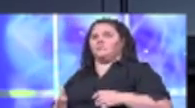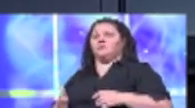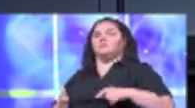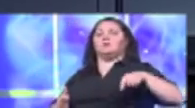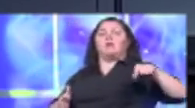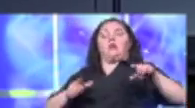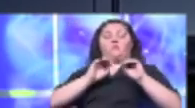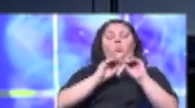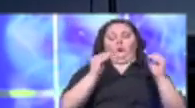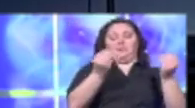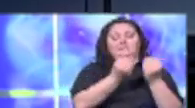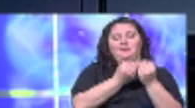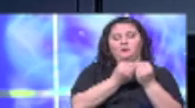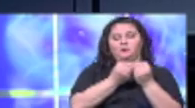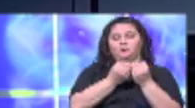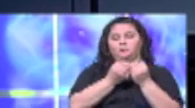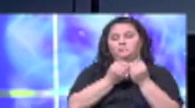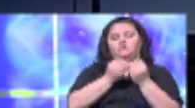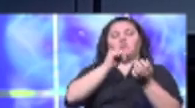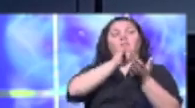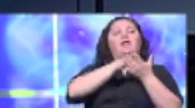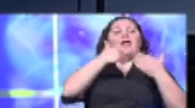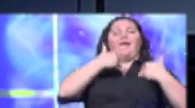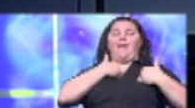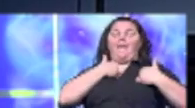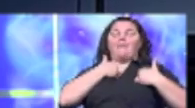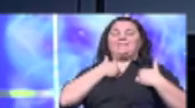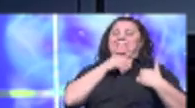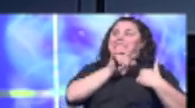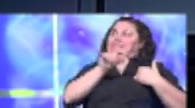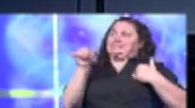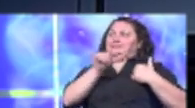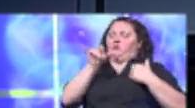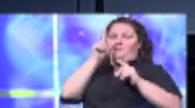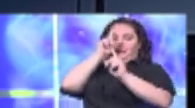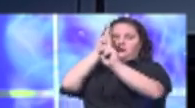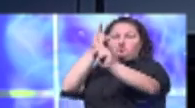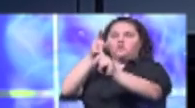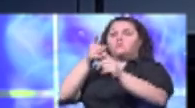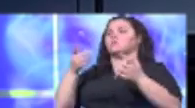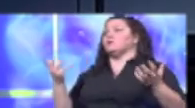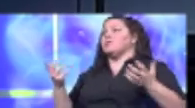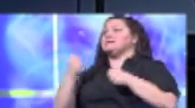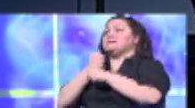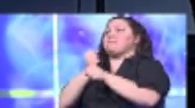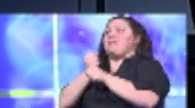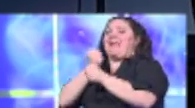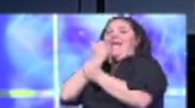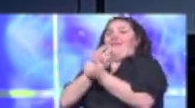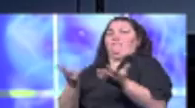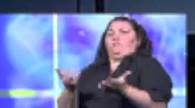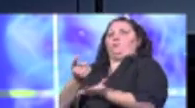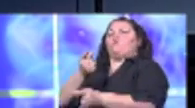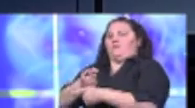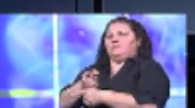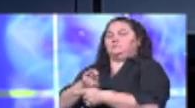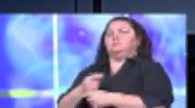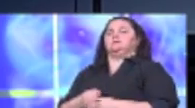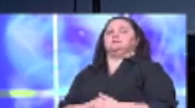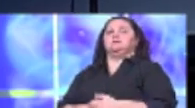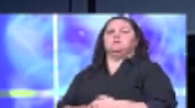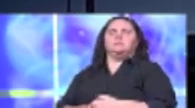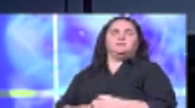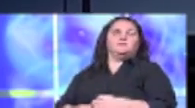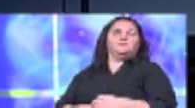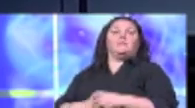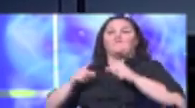an organization that, in fact, had a similar mission, which is to make this all right.